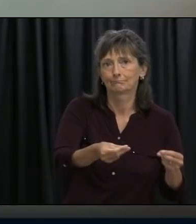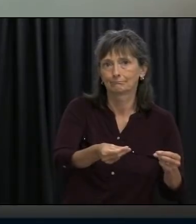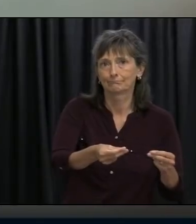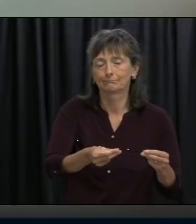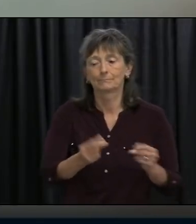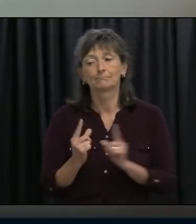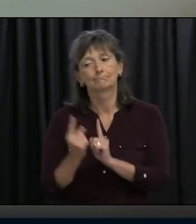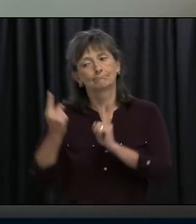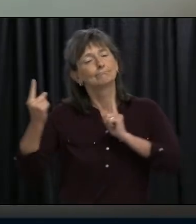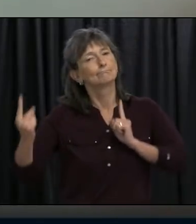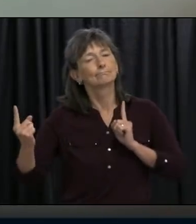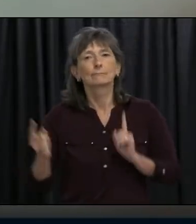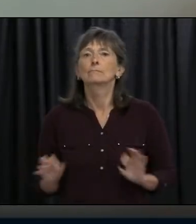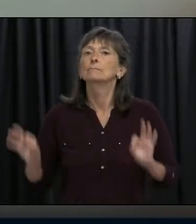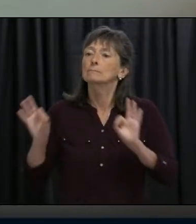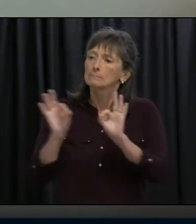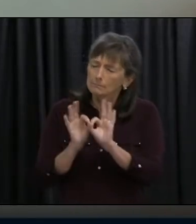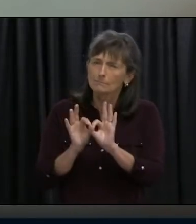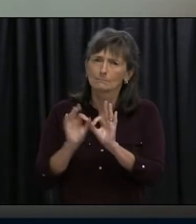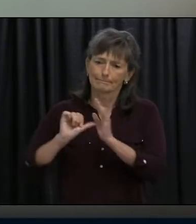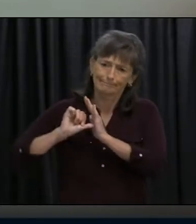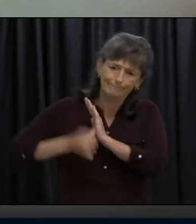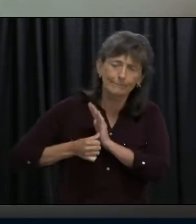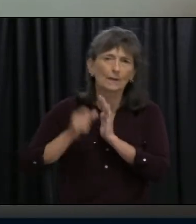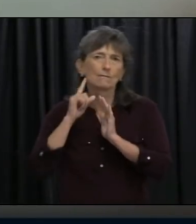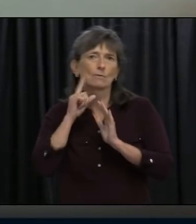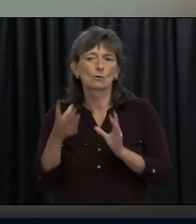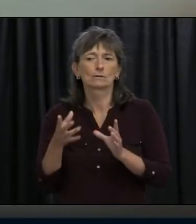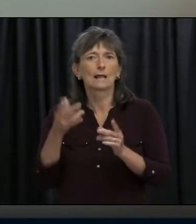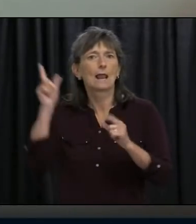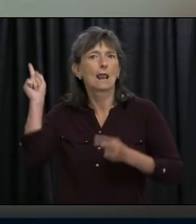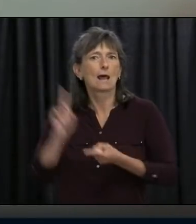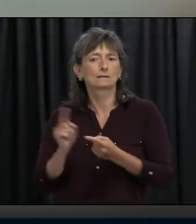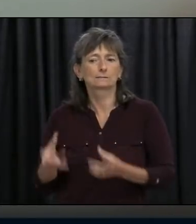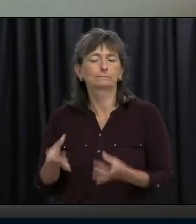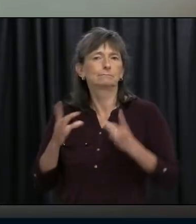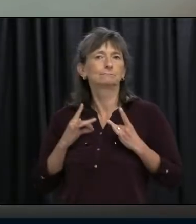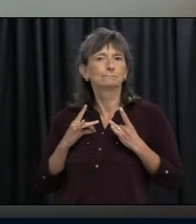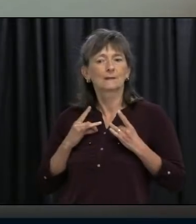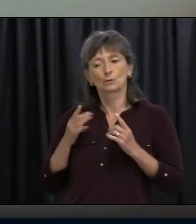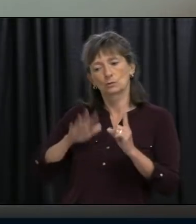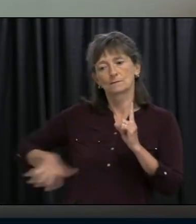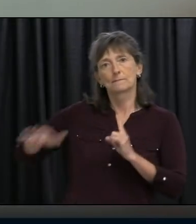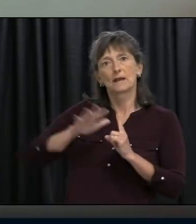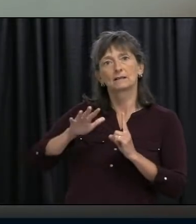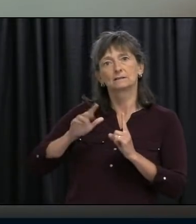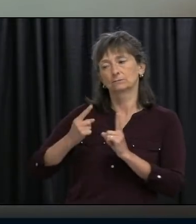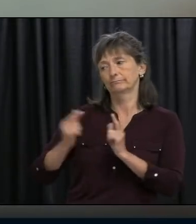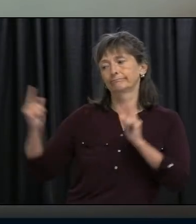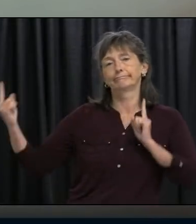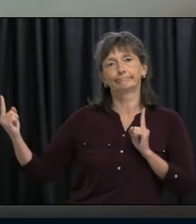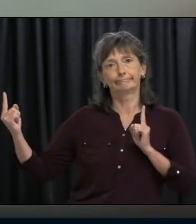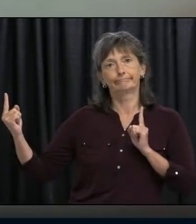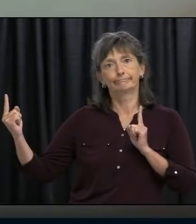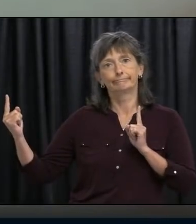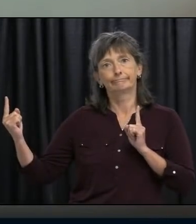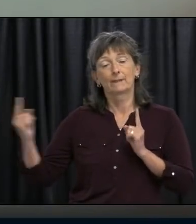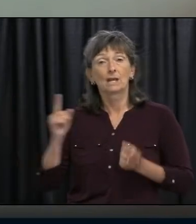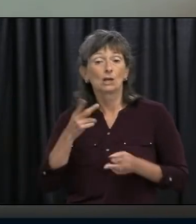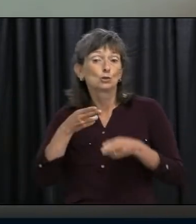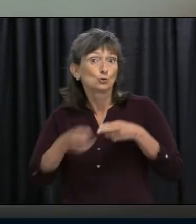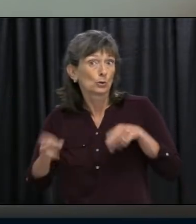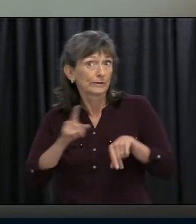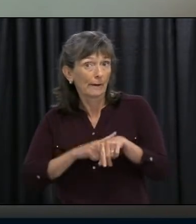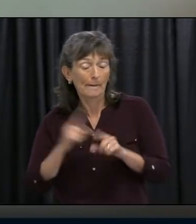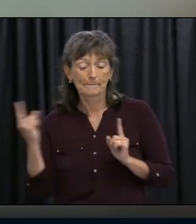to reducing our risk of contracting the virus, so the more space you have around you, the better. The longer the amount of time spent together, the